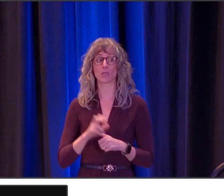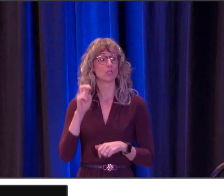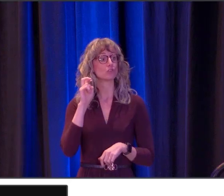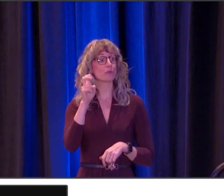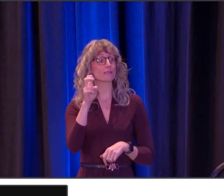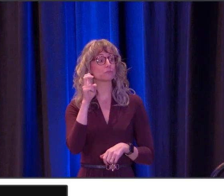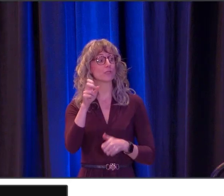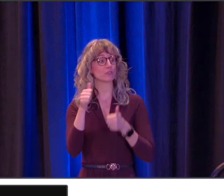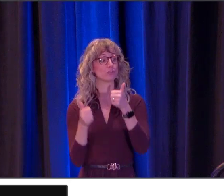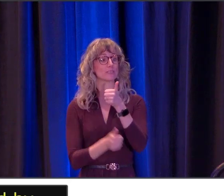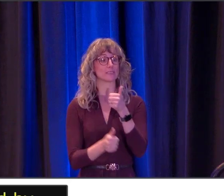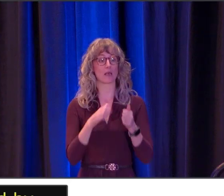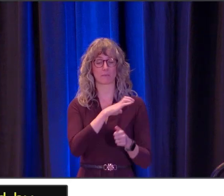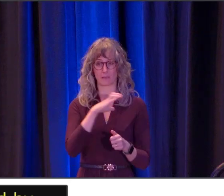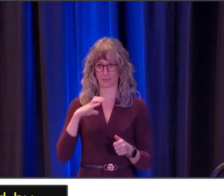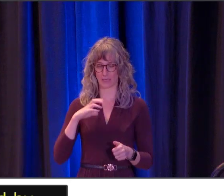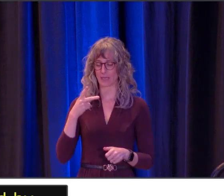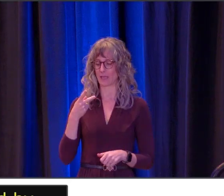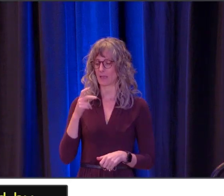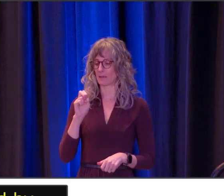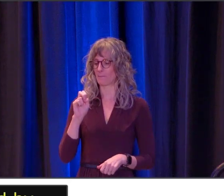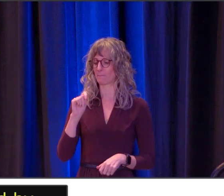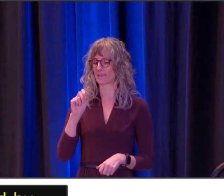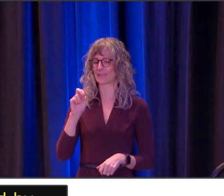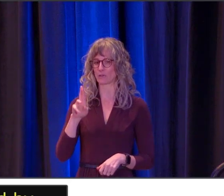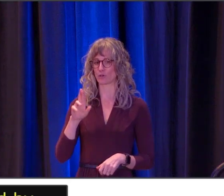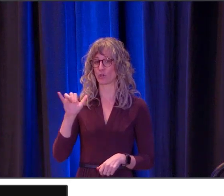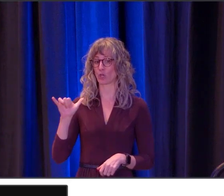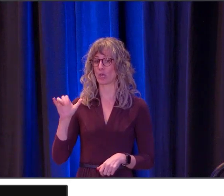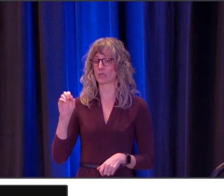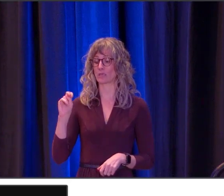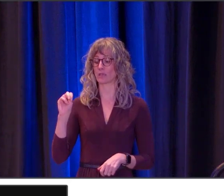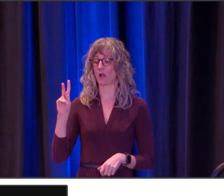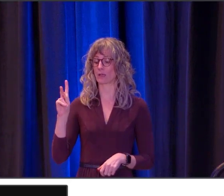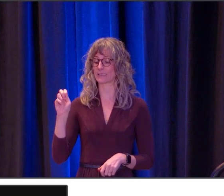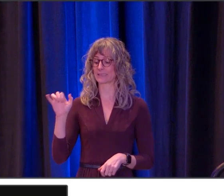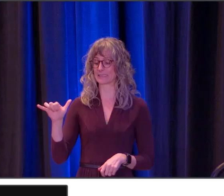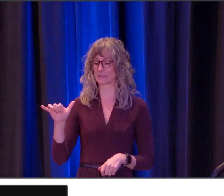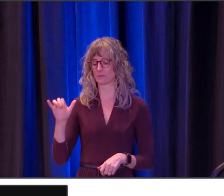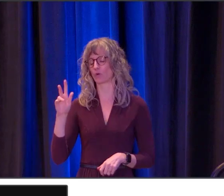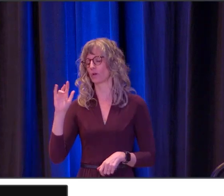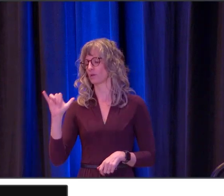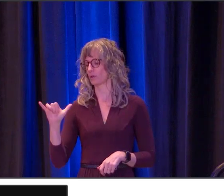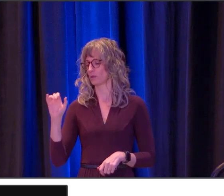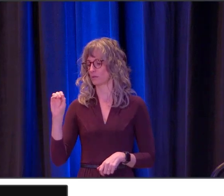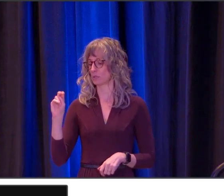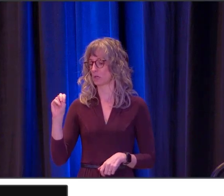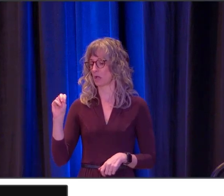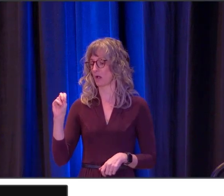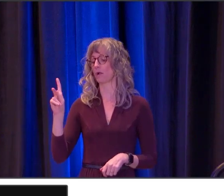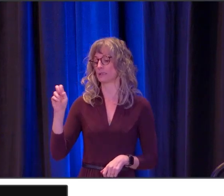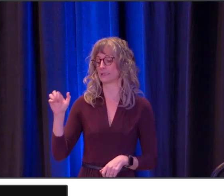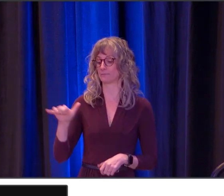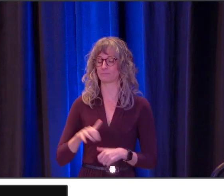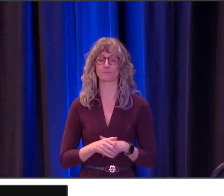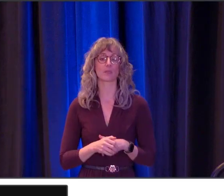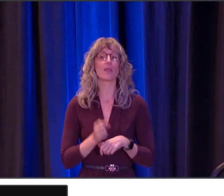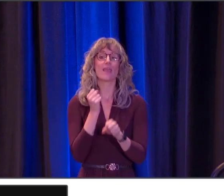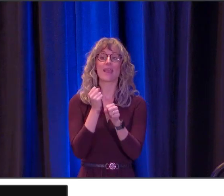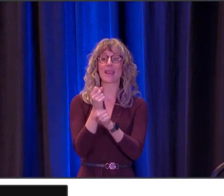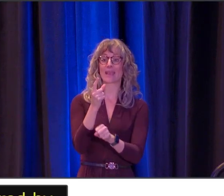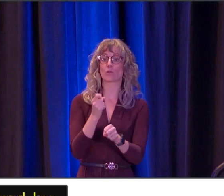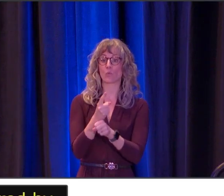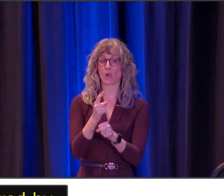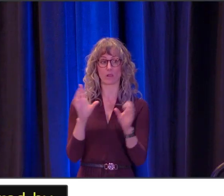Transportation Subcommittee has been chaired by Peter Yonke. Yonke, thank you. And Annual Conference